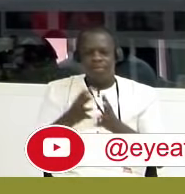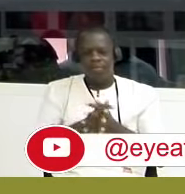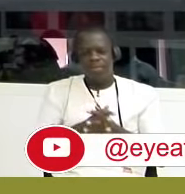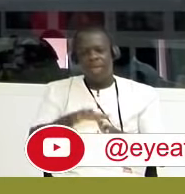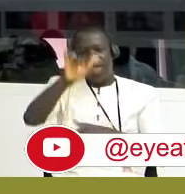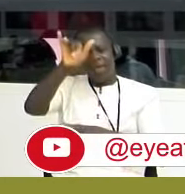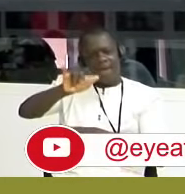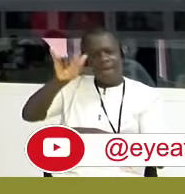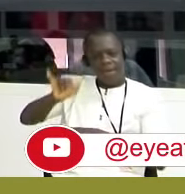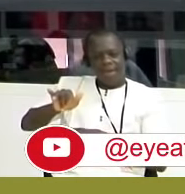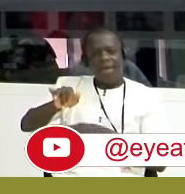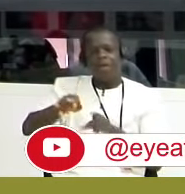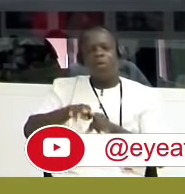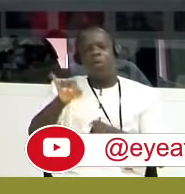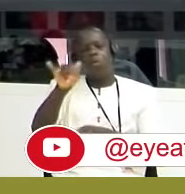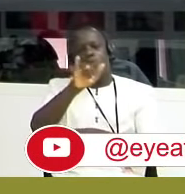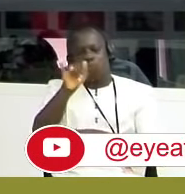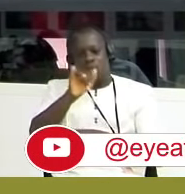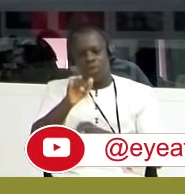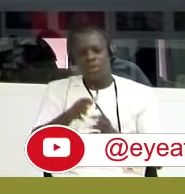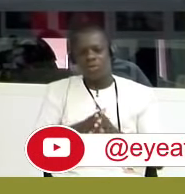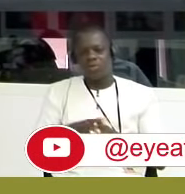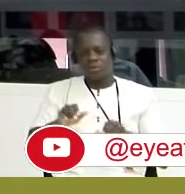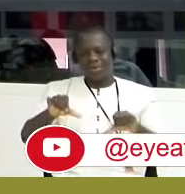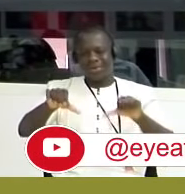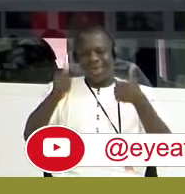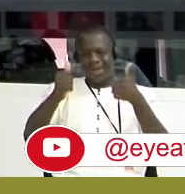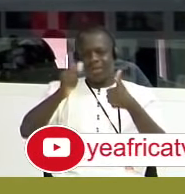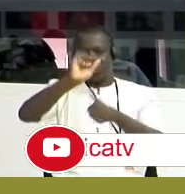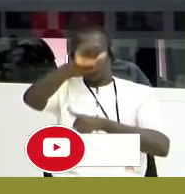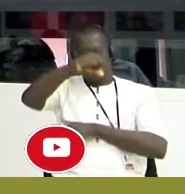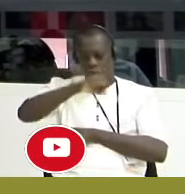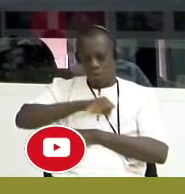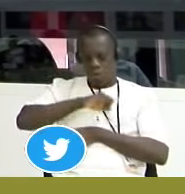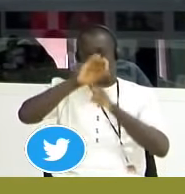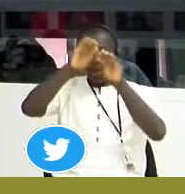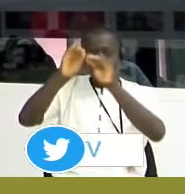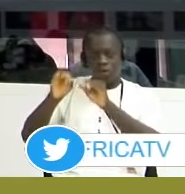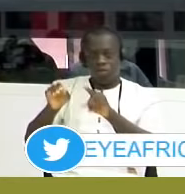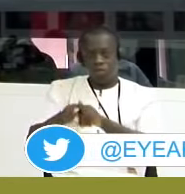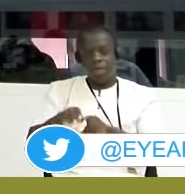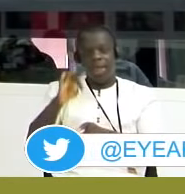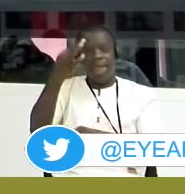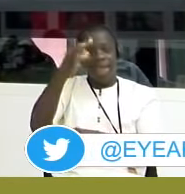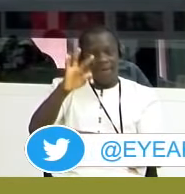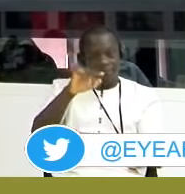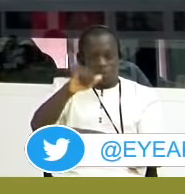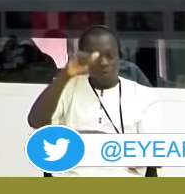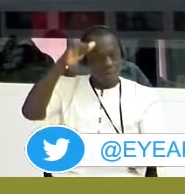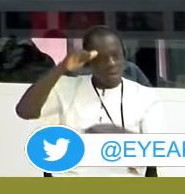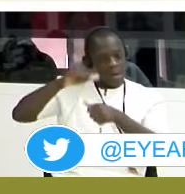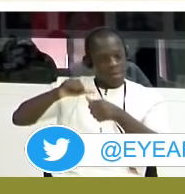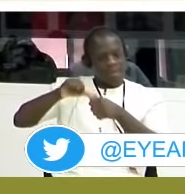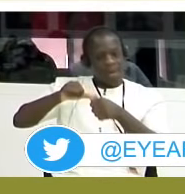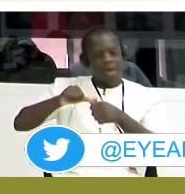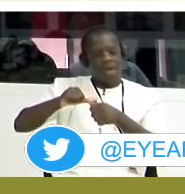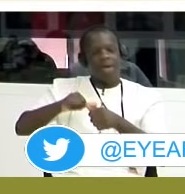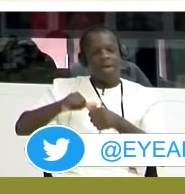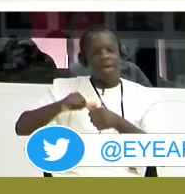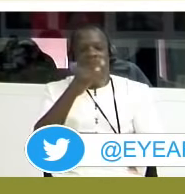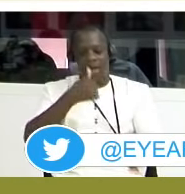the years that you pursued your education to the extent that you recall. I did my